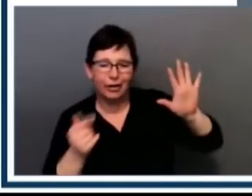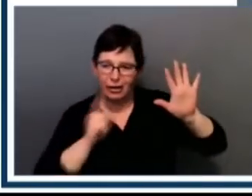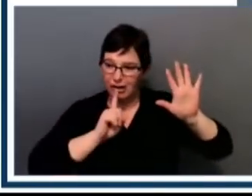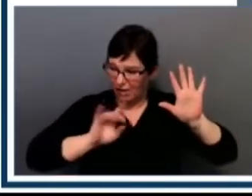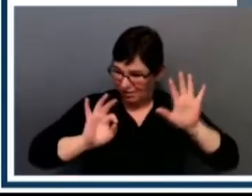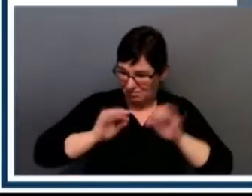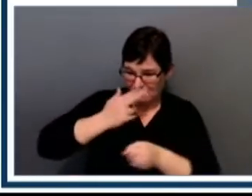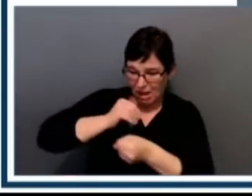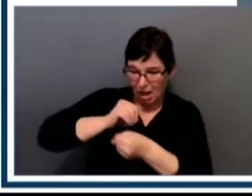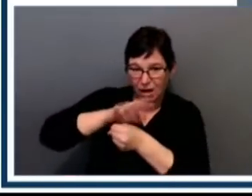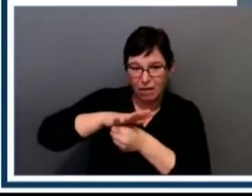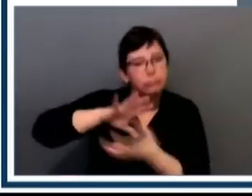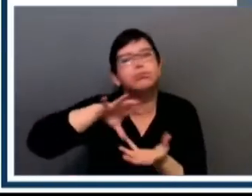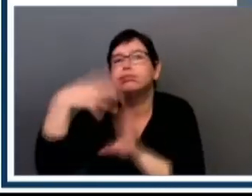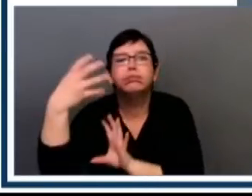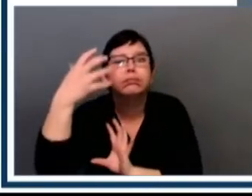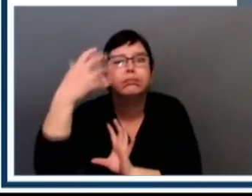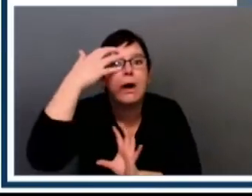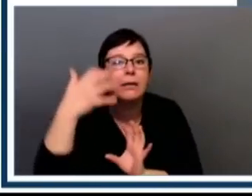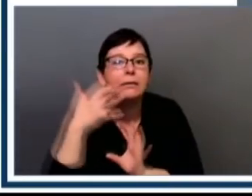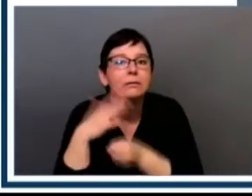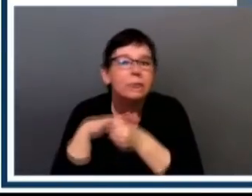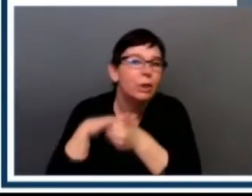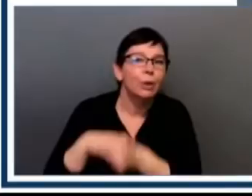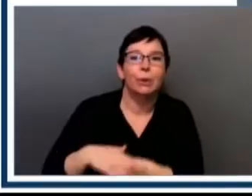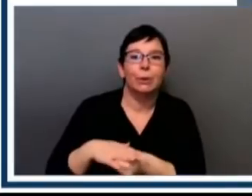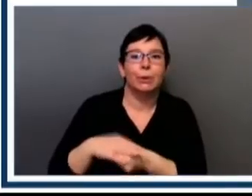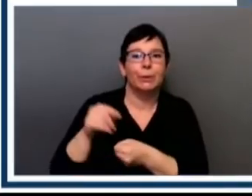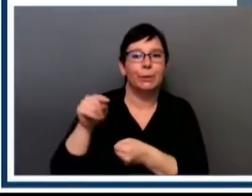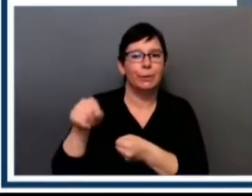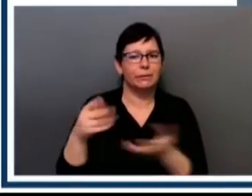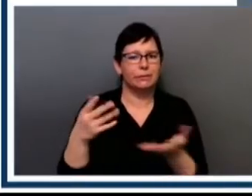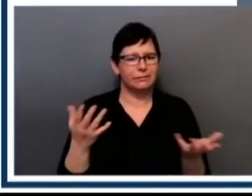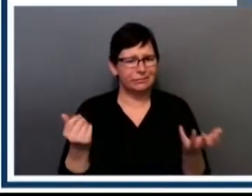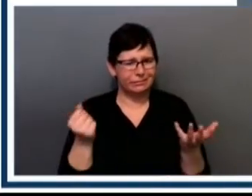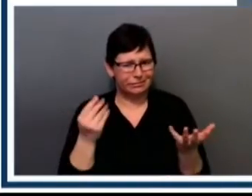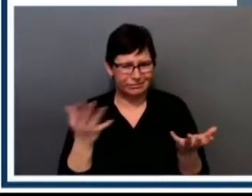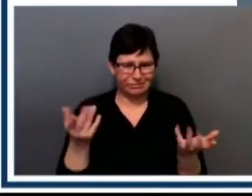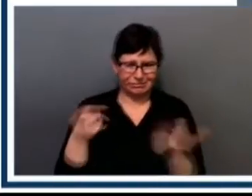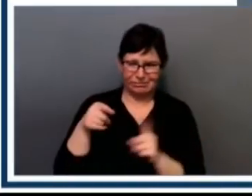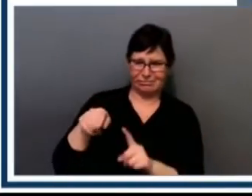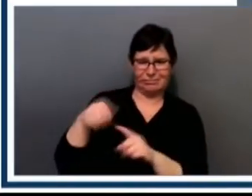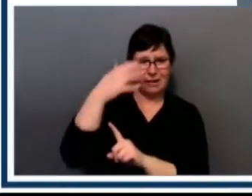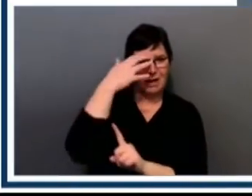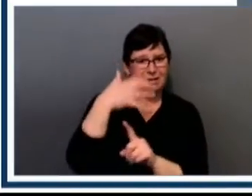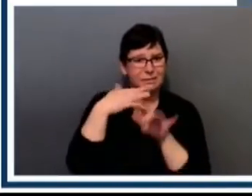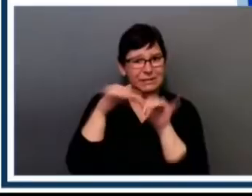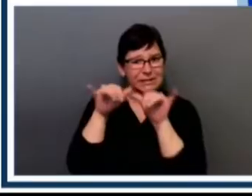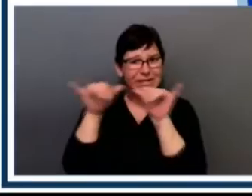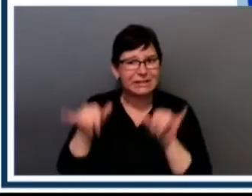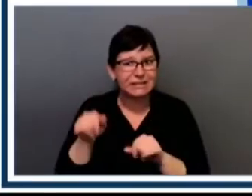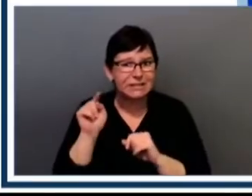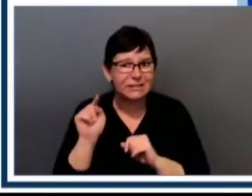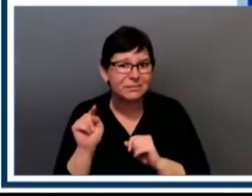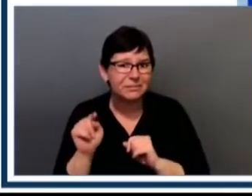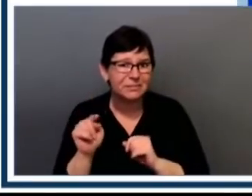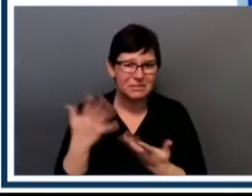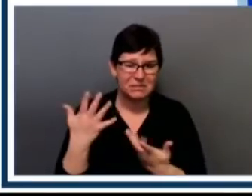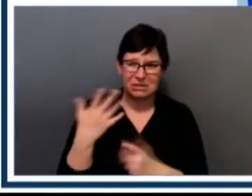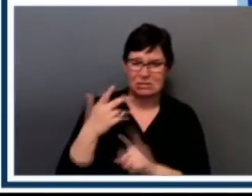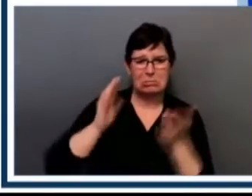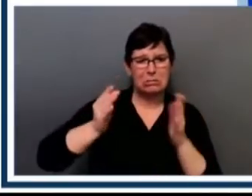that stressor wouldn't have happened. How does that experience inform you about where we need to go with our